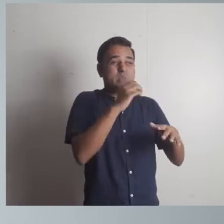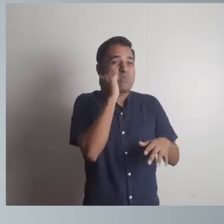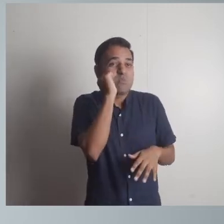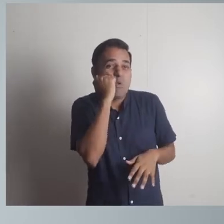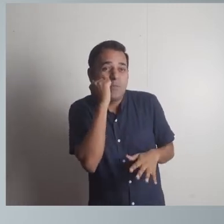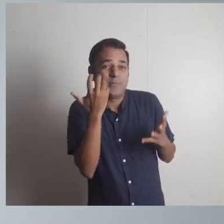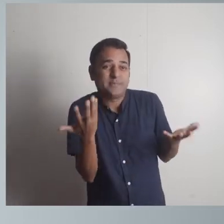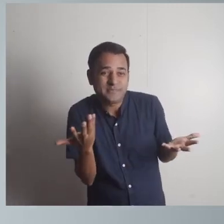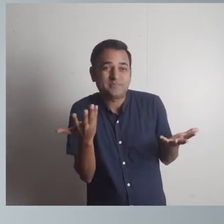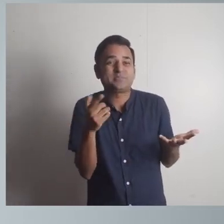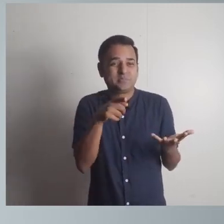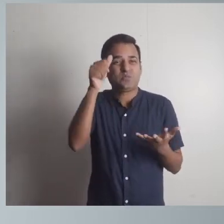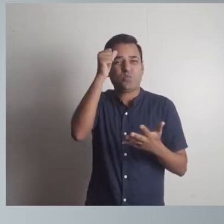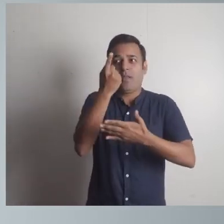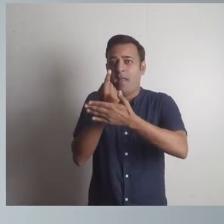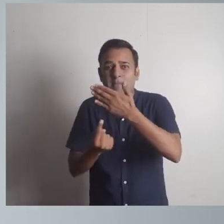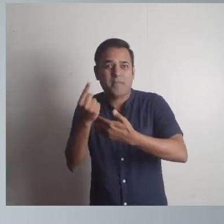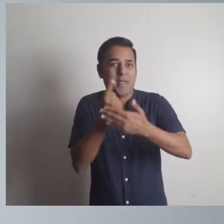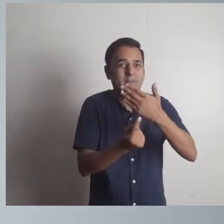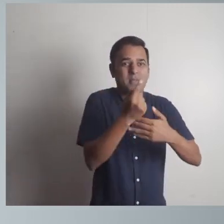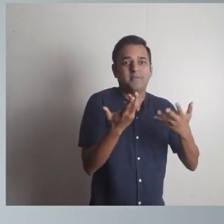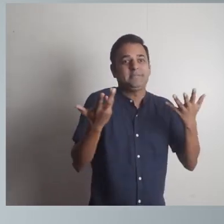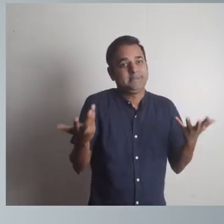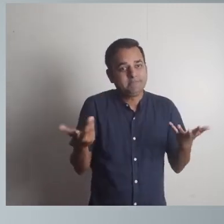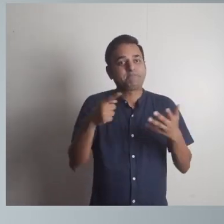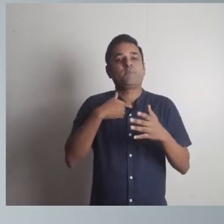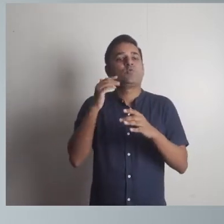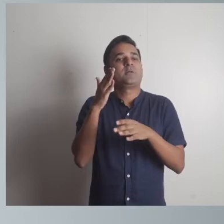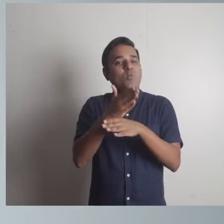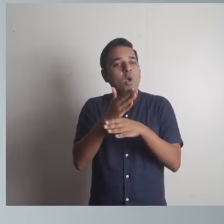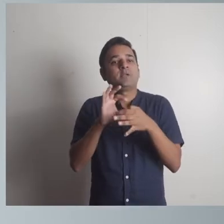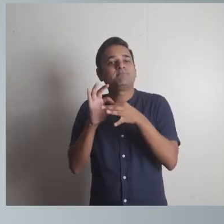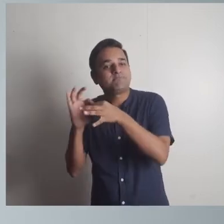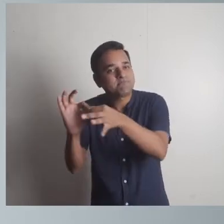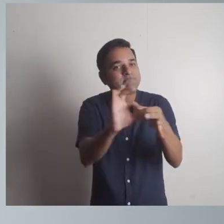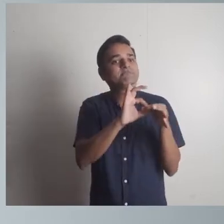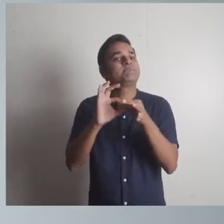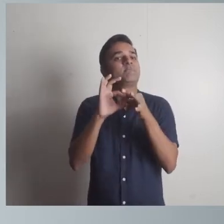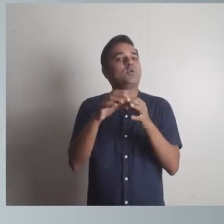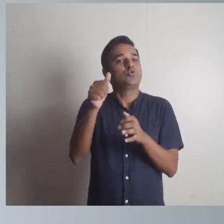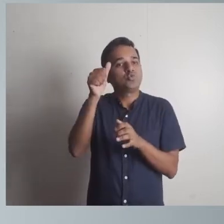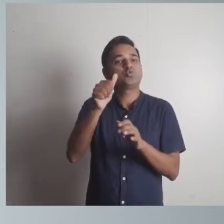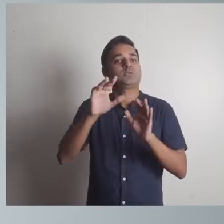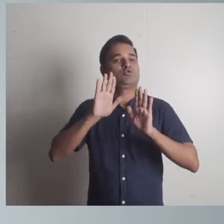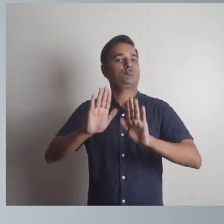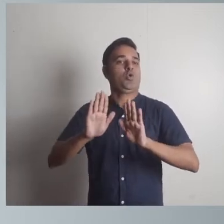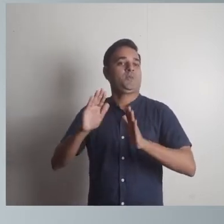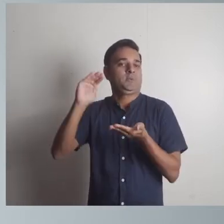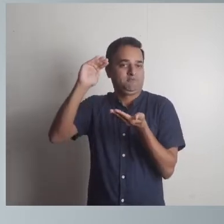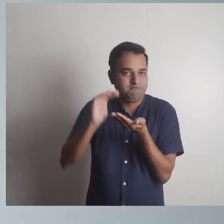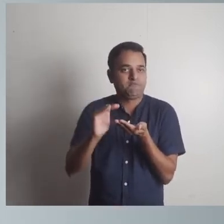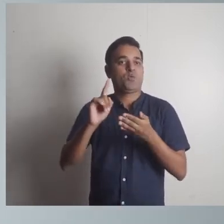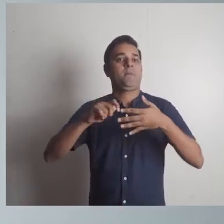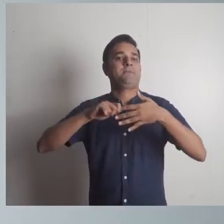fossil fuel-based economy. How are we going to stop the fossil fuel economy? Are we still giving money to the fossil fuel economy at the